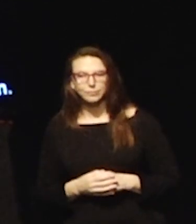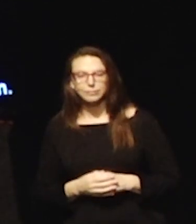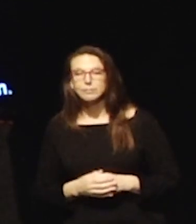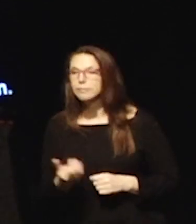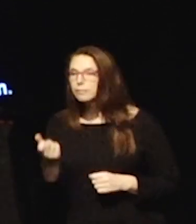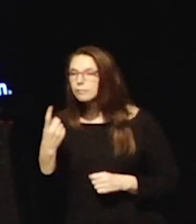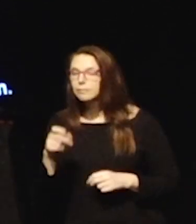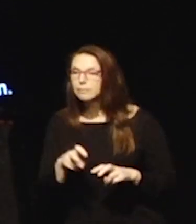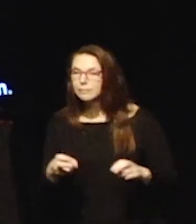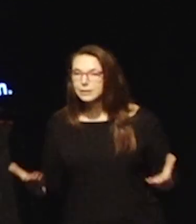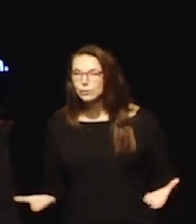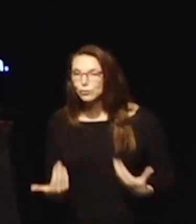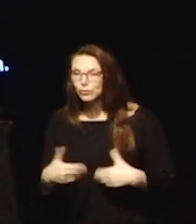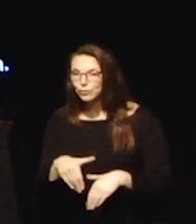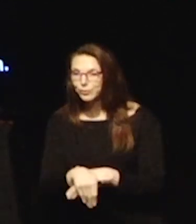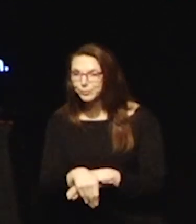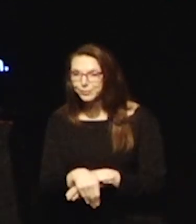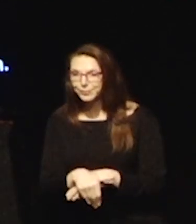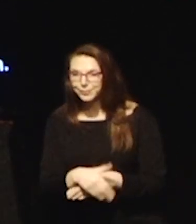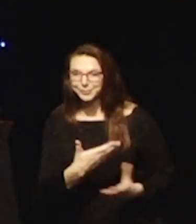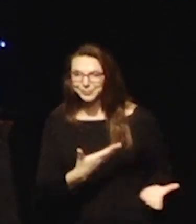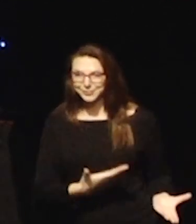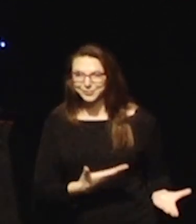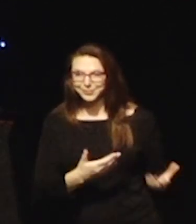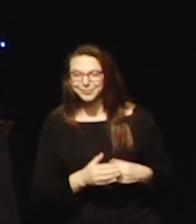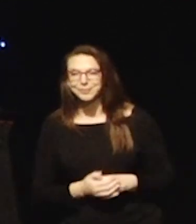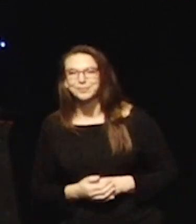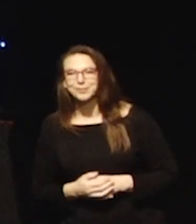You see the panel that's here tonight?